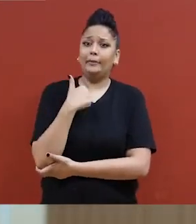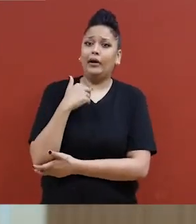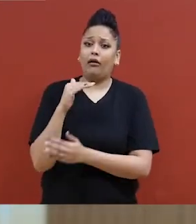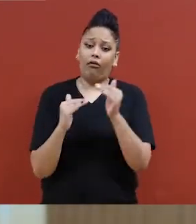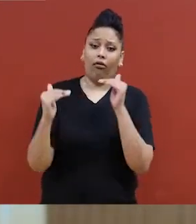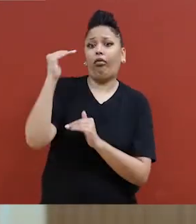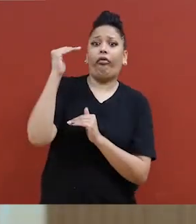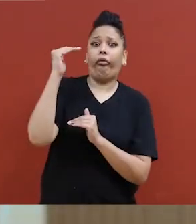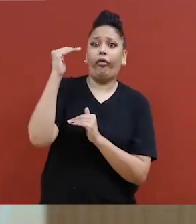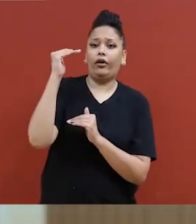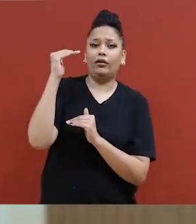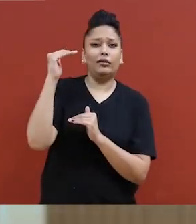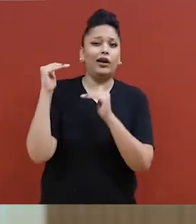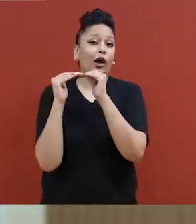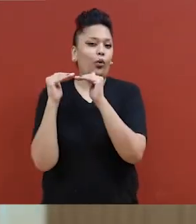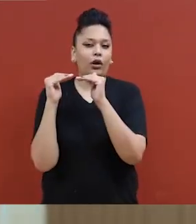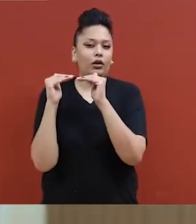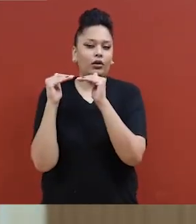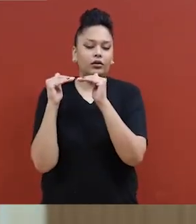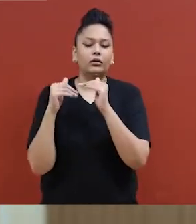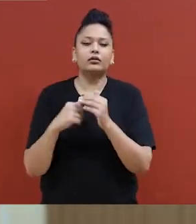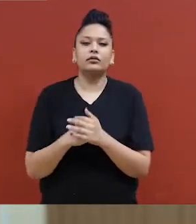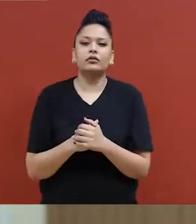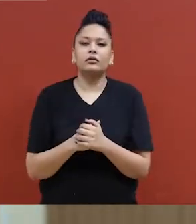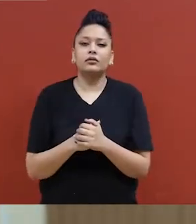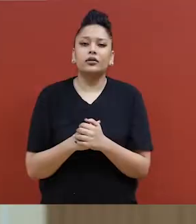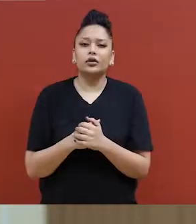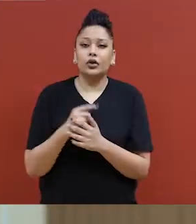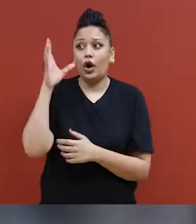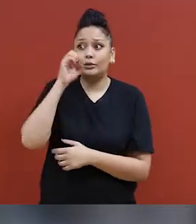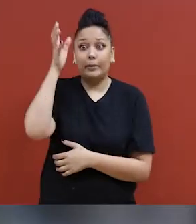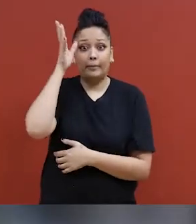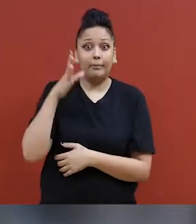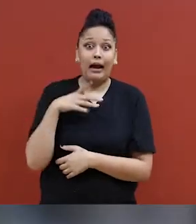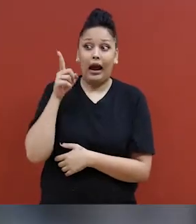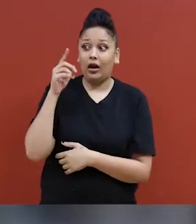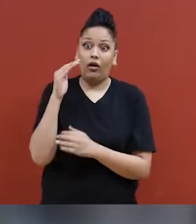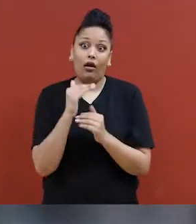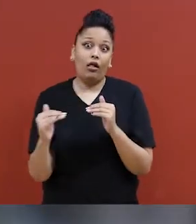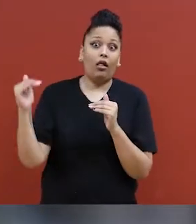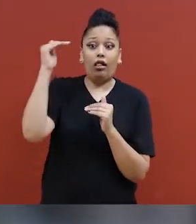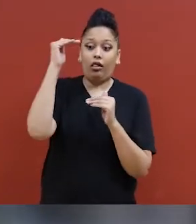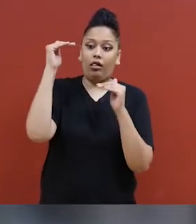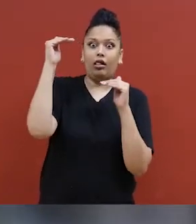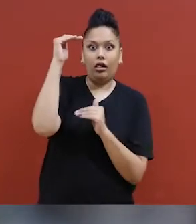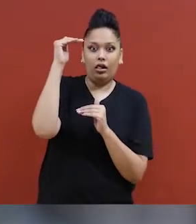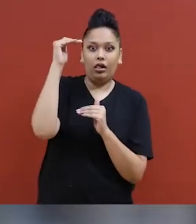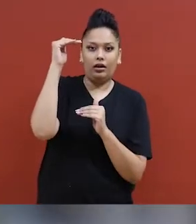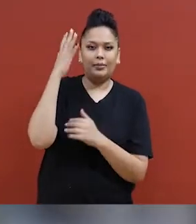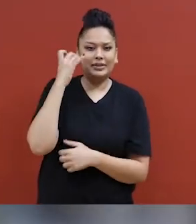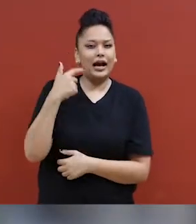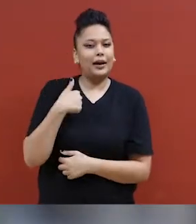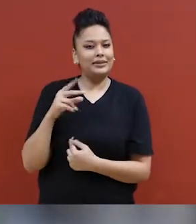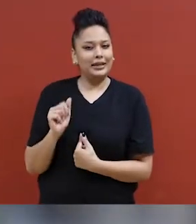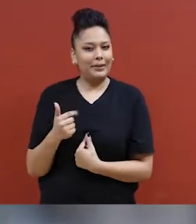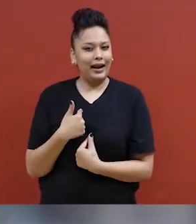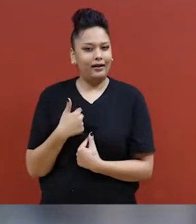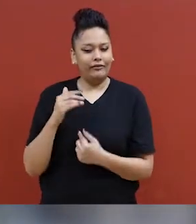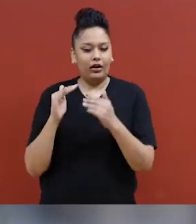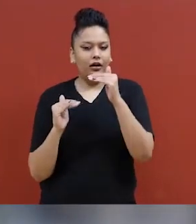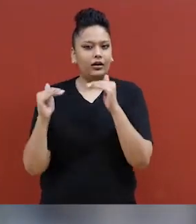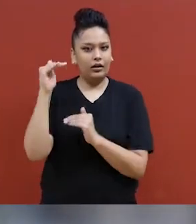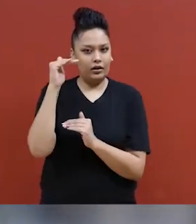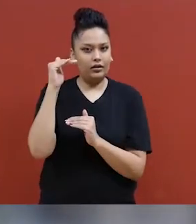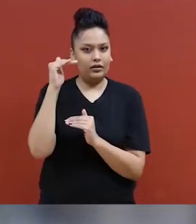upon as equal to a male. So one of the things that this happened more